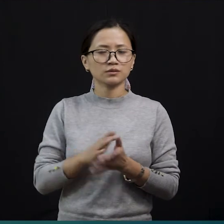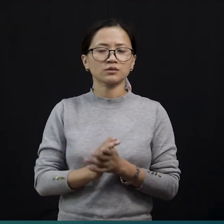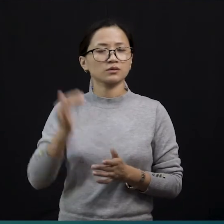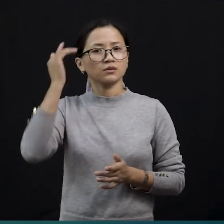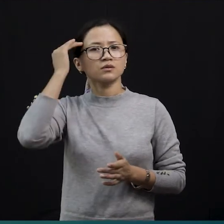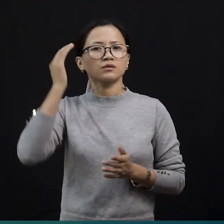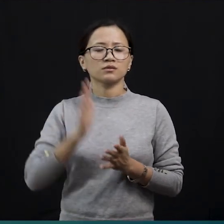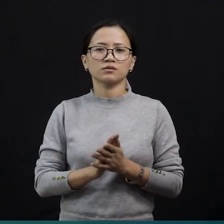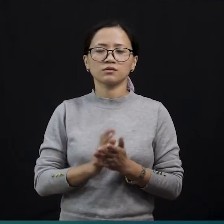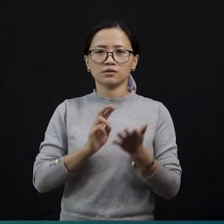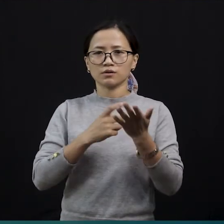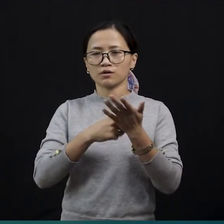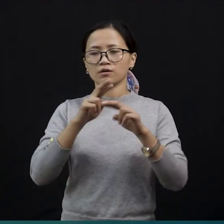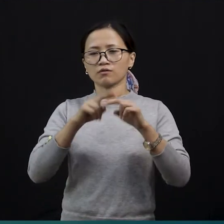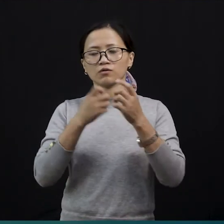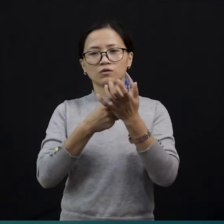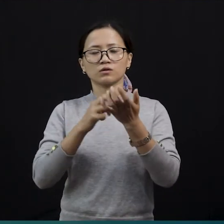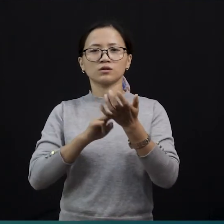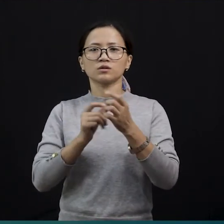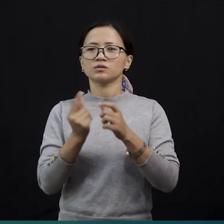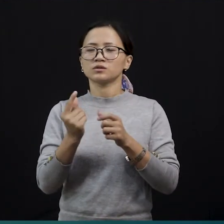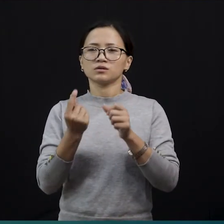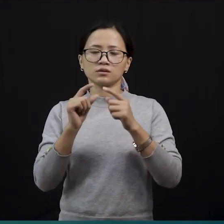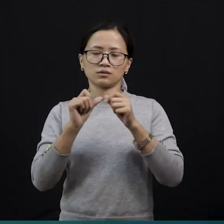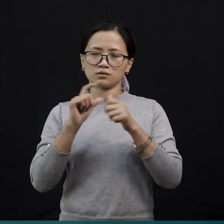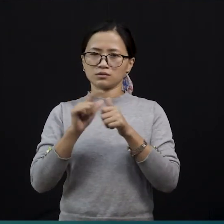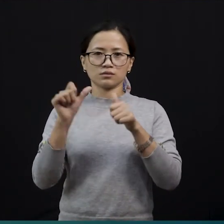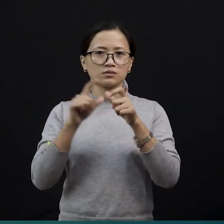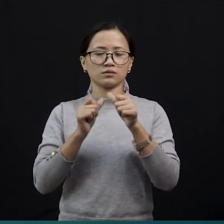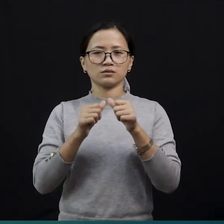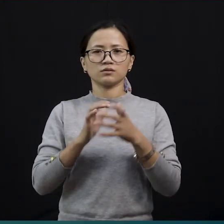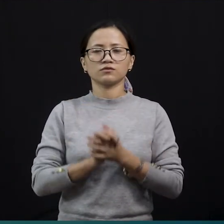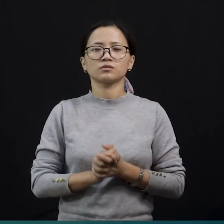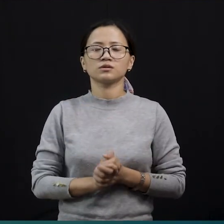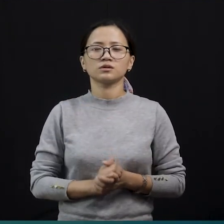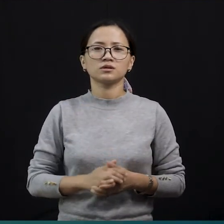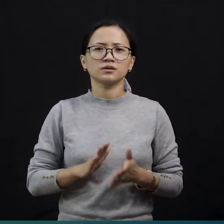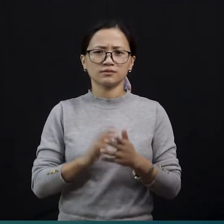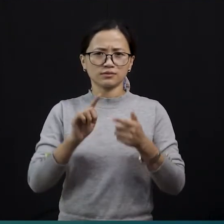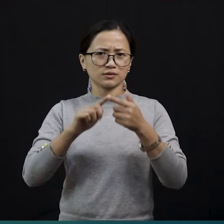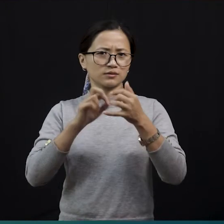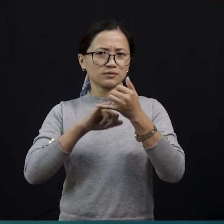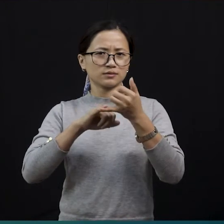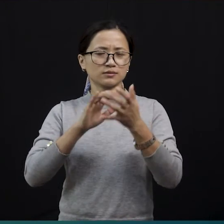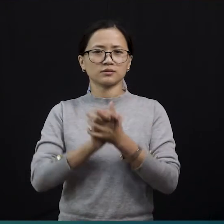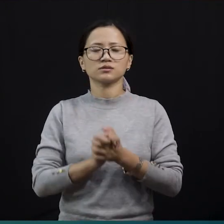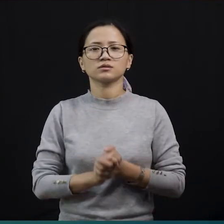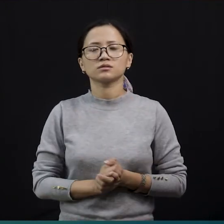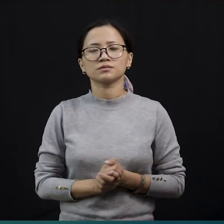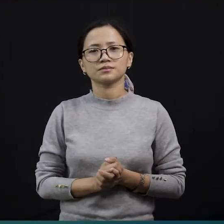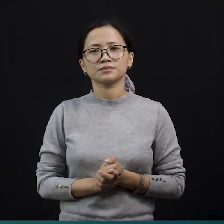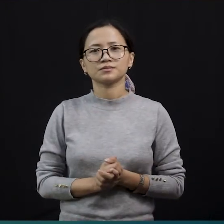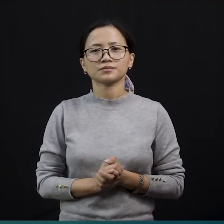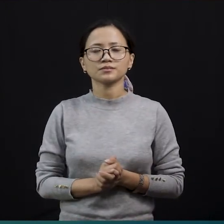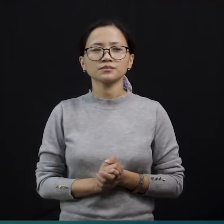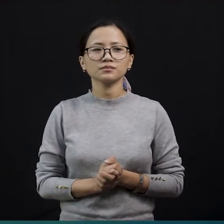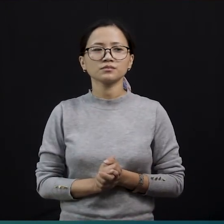have to know the formulas, right? It is very much essential. Then